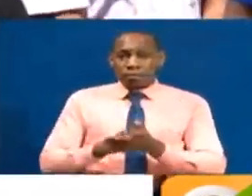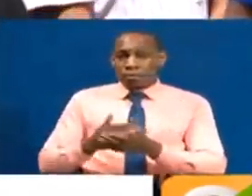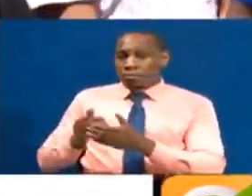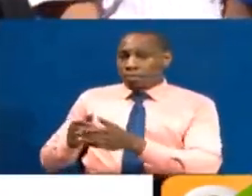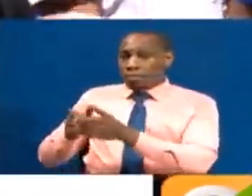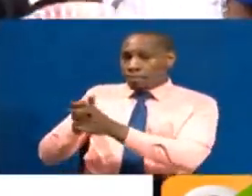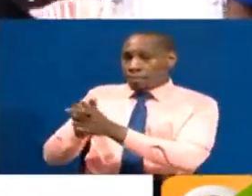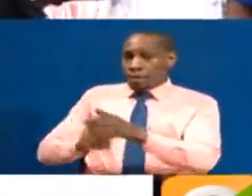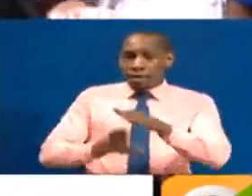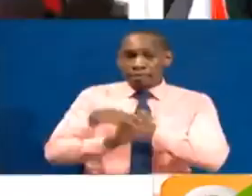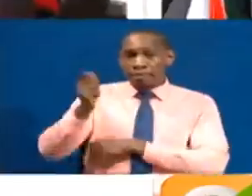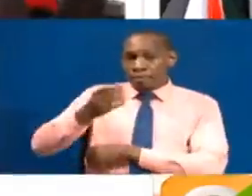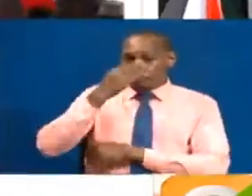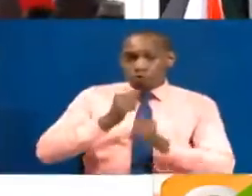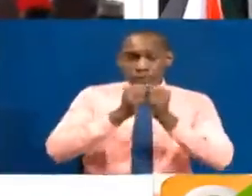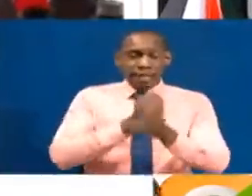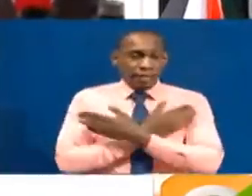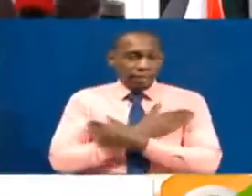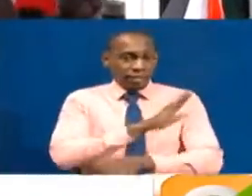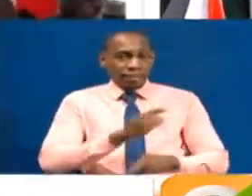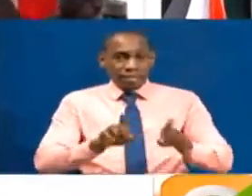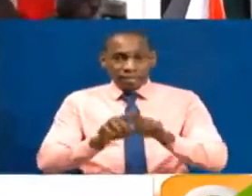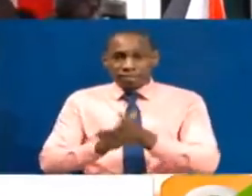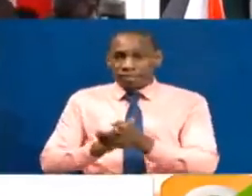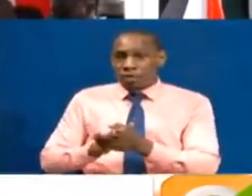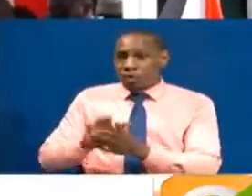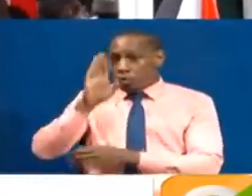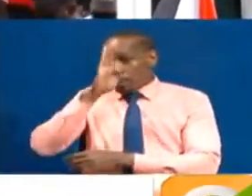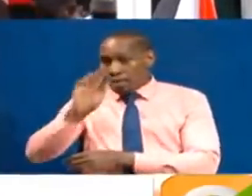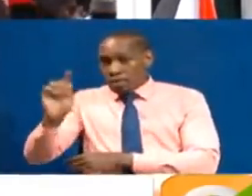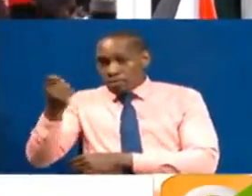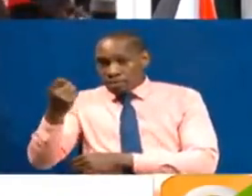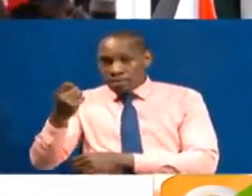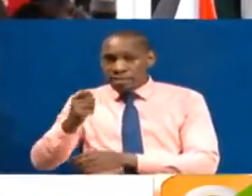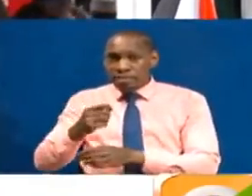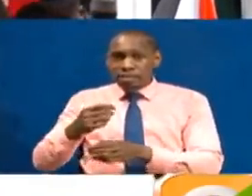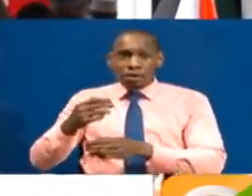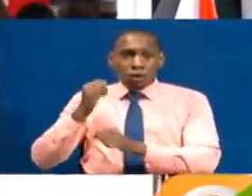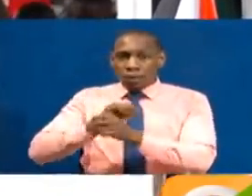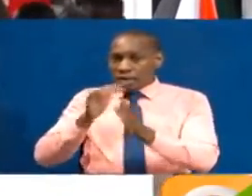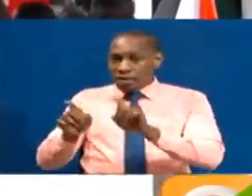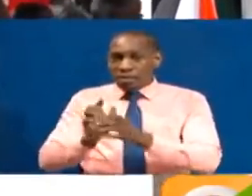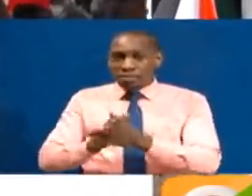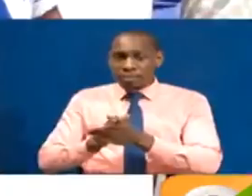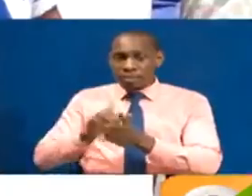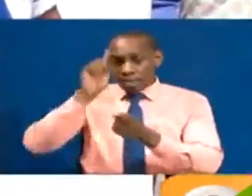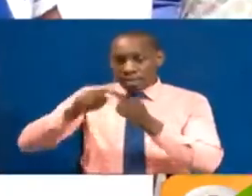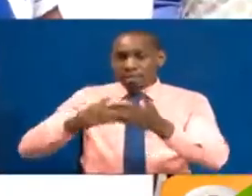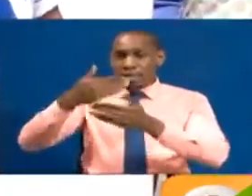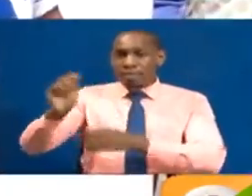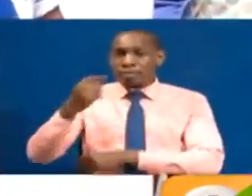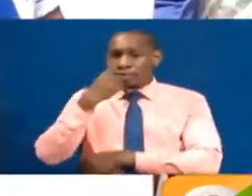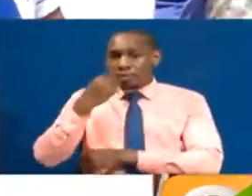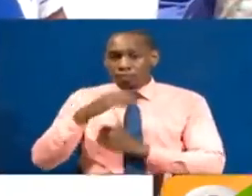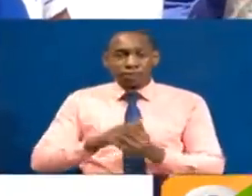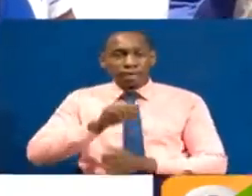sustained attacks from Deputy President Ruto and his allies, who have questioned the president's record and succession intentions. Na